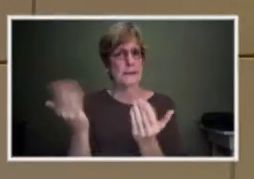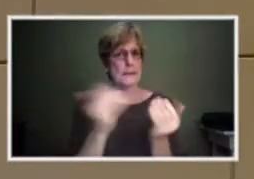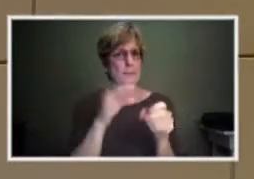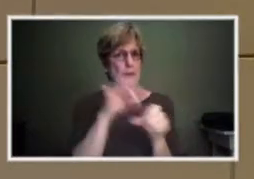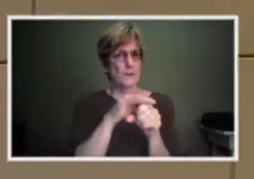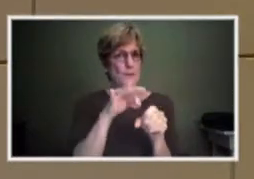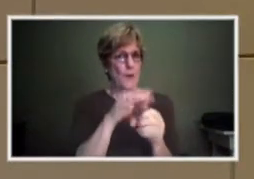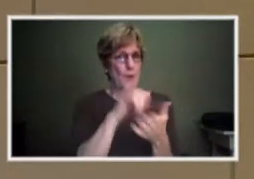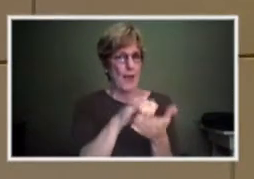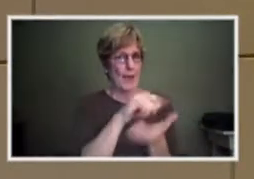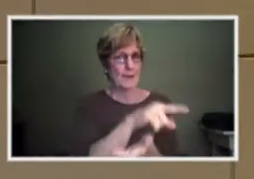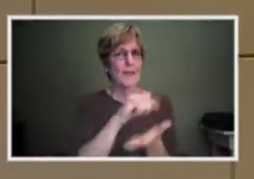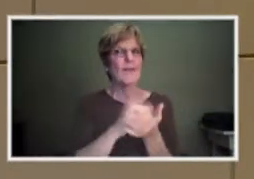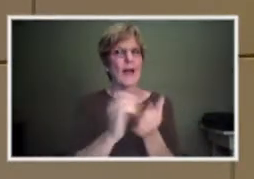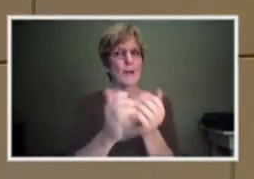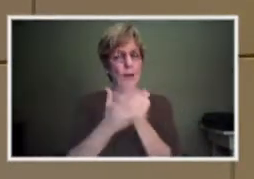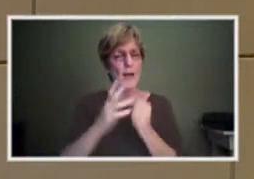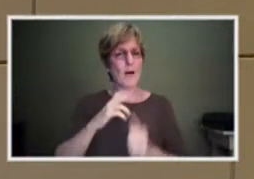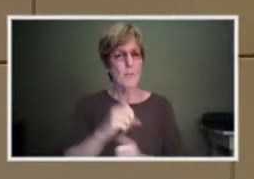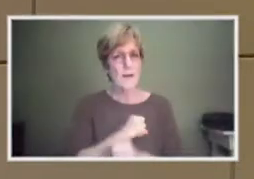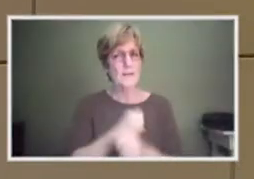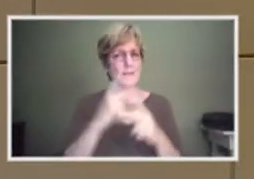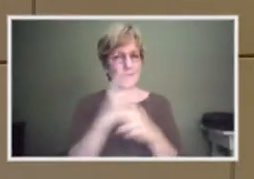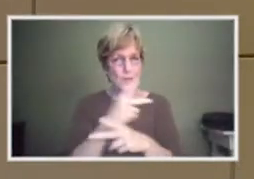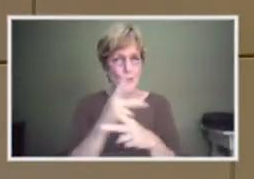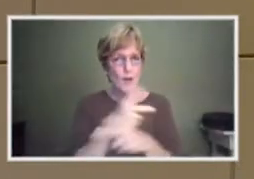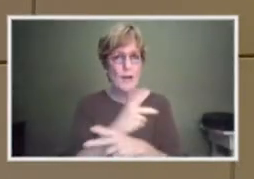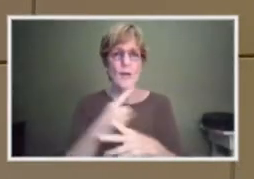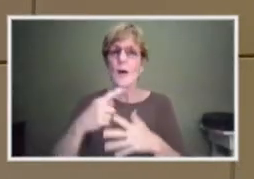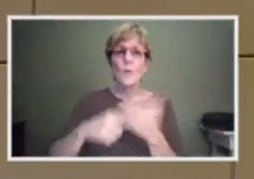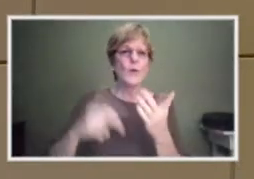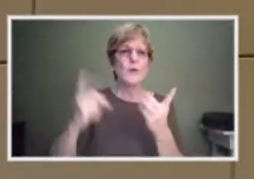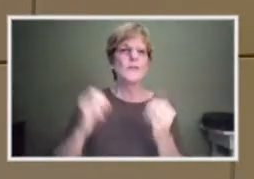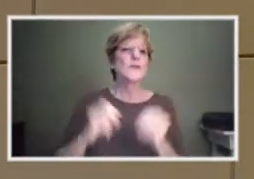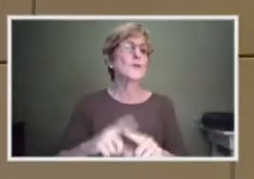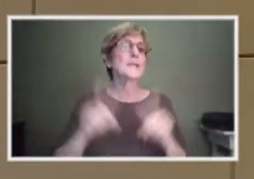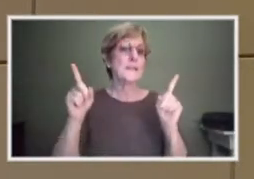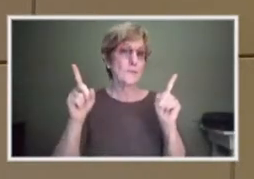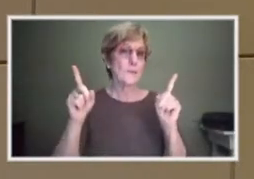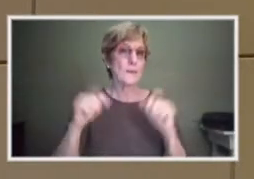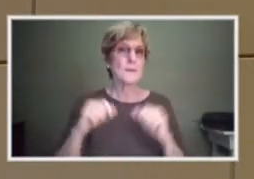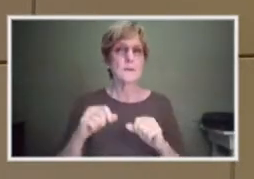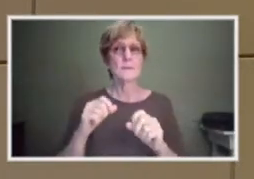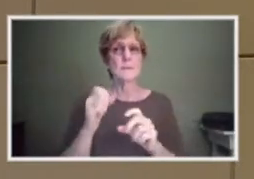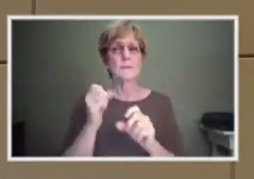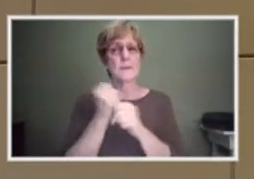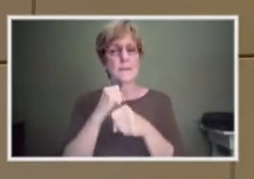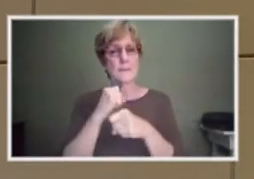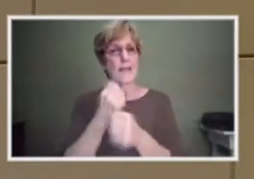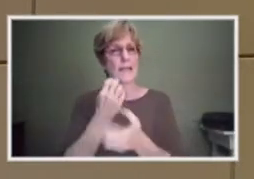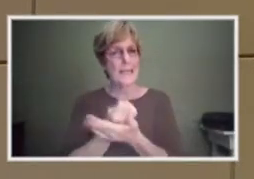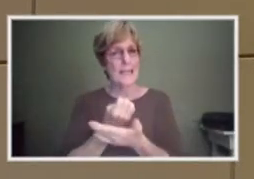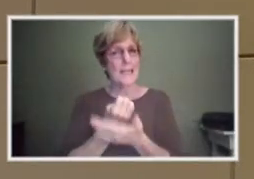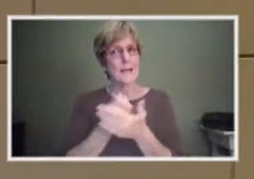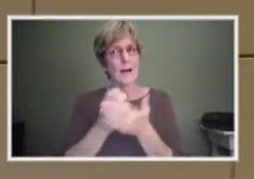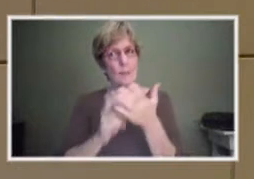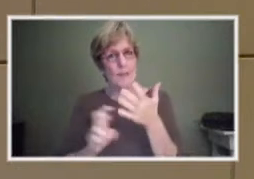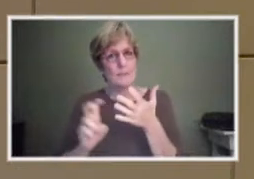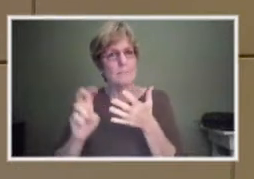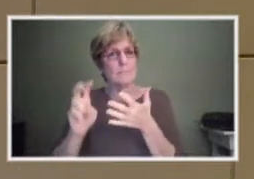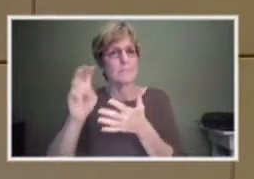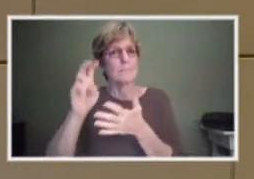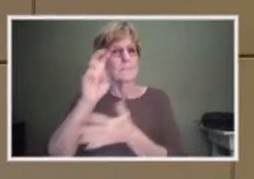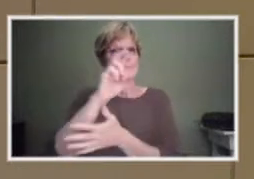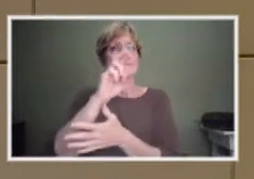because that's going to help us figure out what we can do differently to make economic mobility and